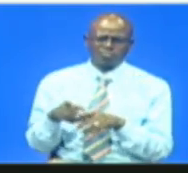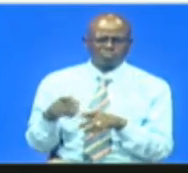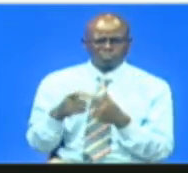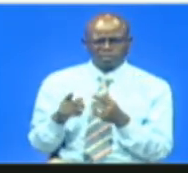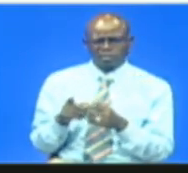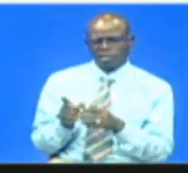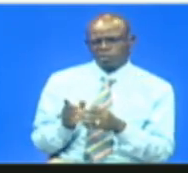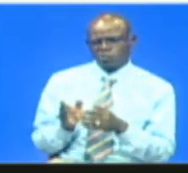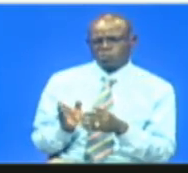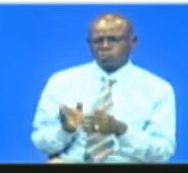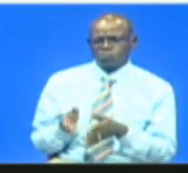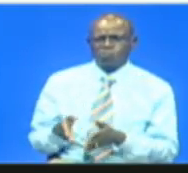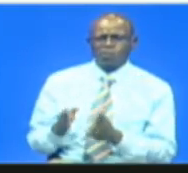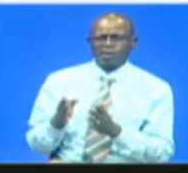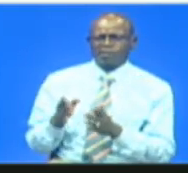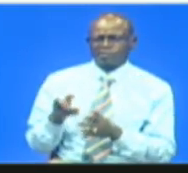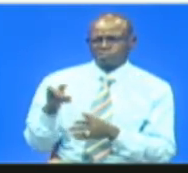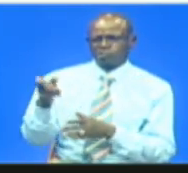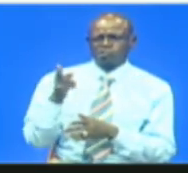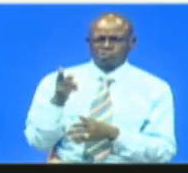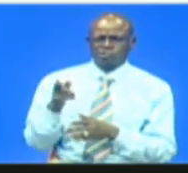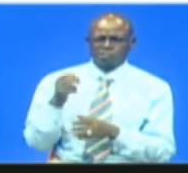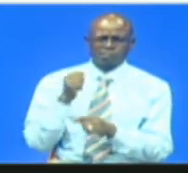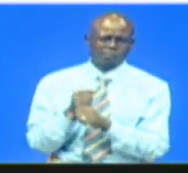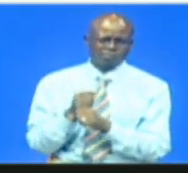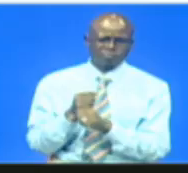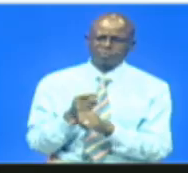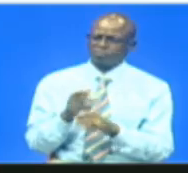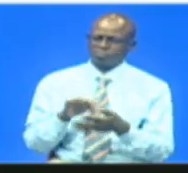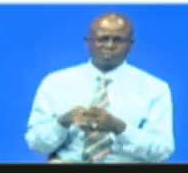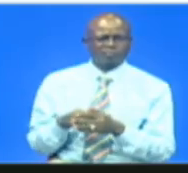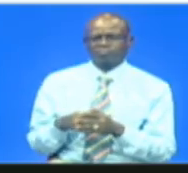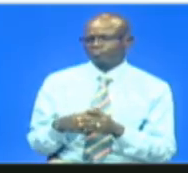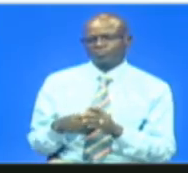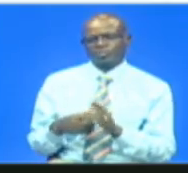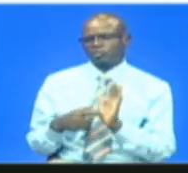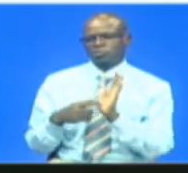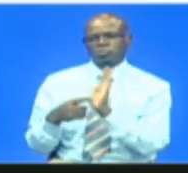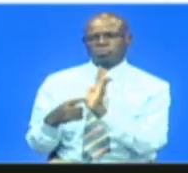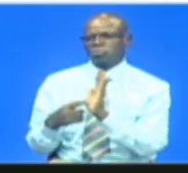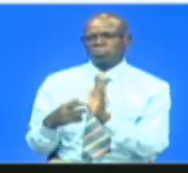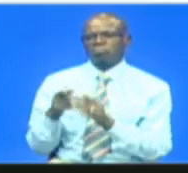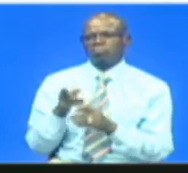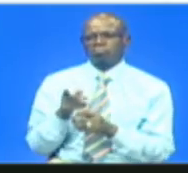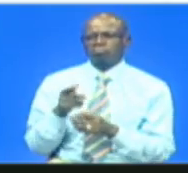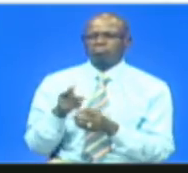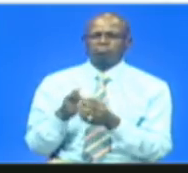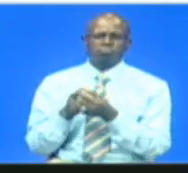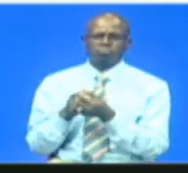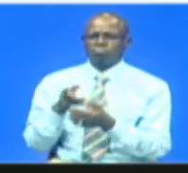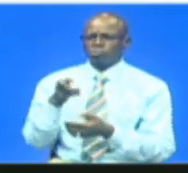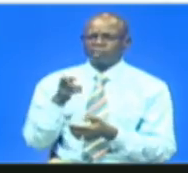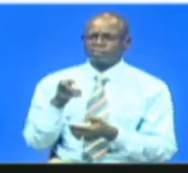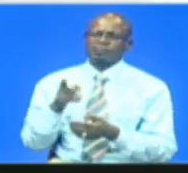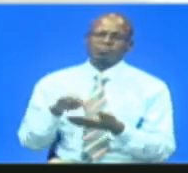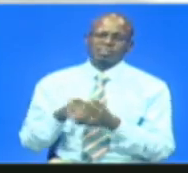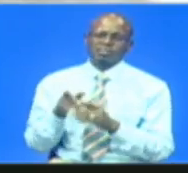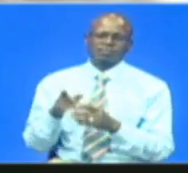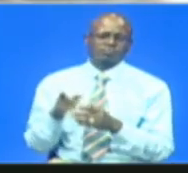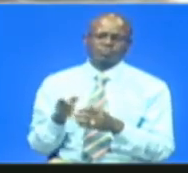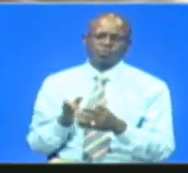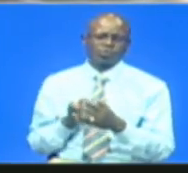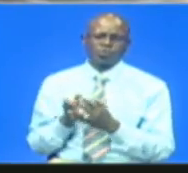late Joseph Bogonko, as well as the direction it exited his body. Nyakundi has, on the other hand, maintained his